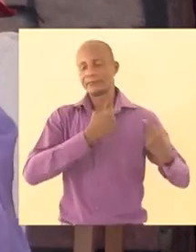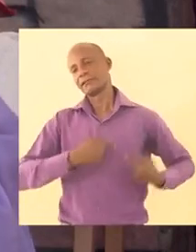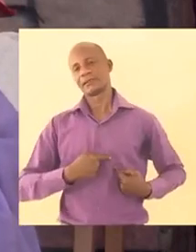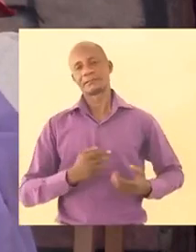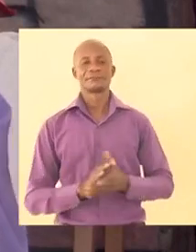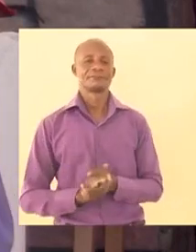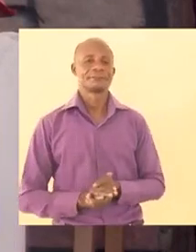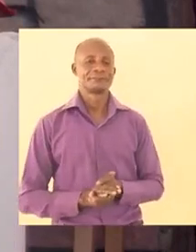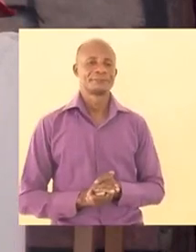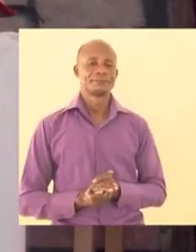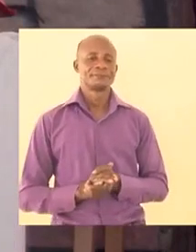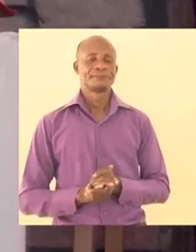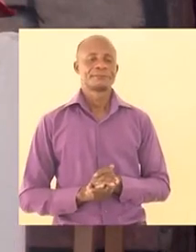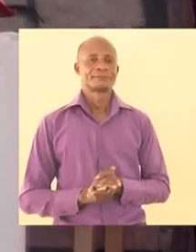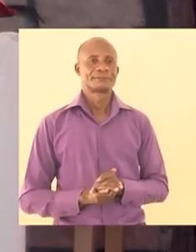heart.